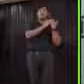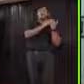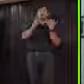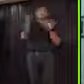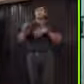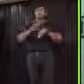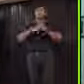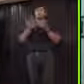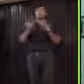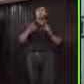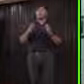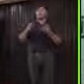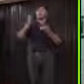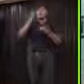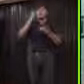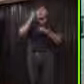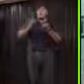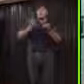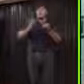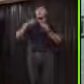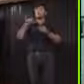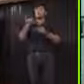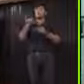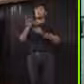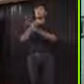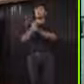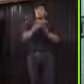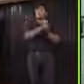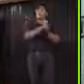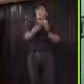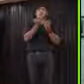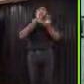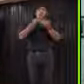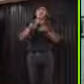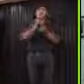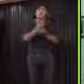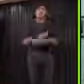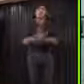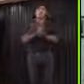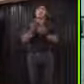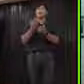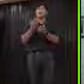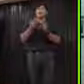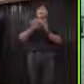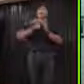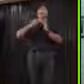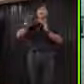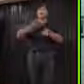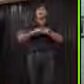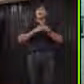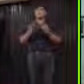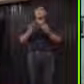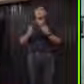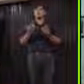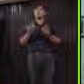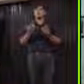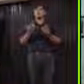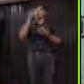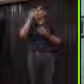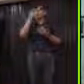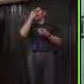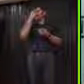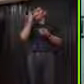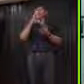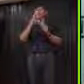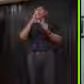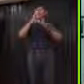leaders also having been put behind, house arrest, etc., for such a long period of time, do you not think that's